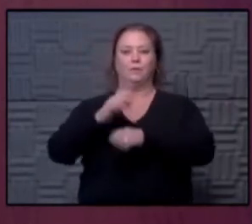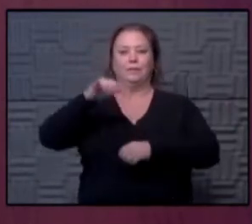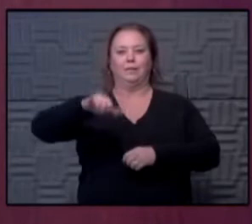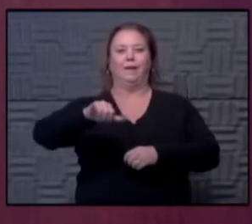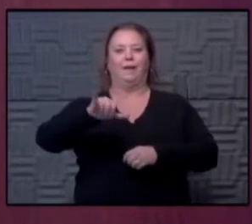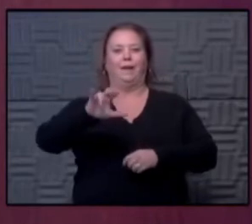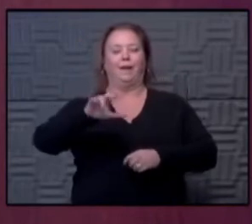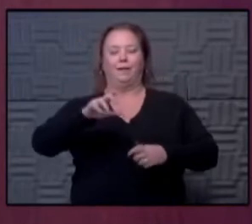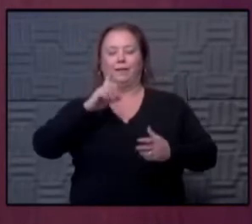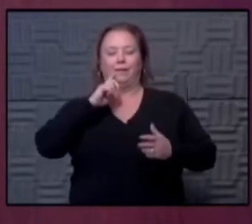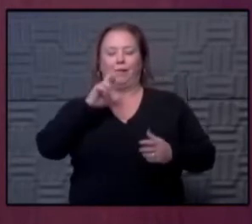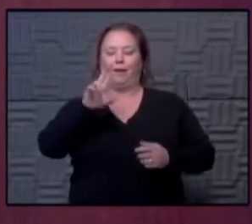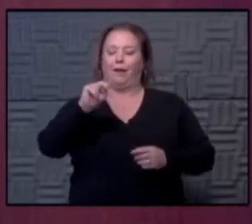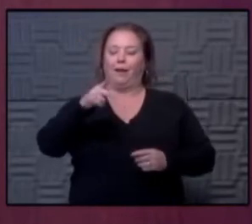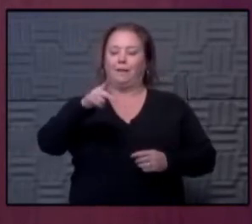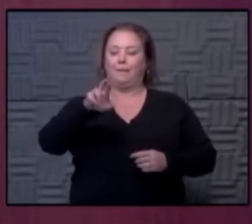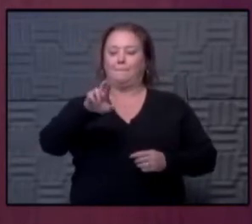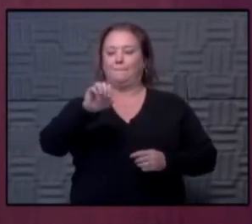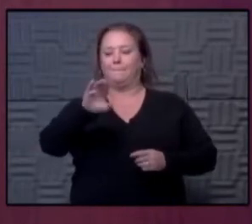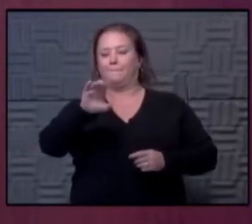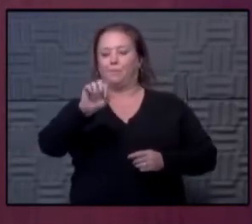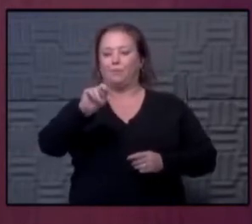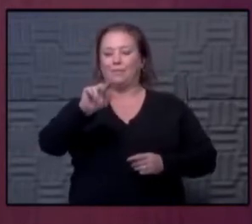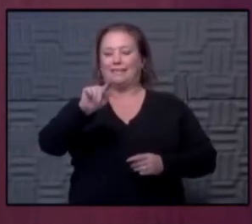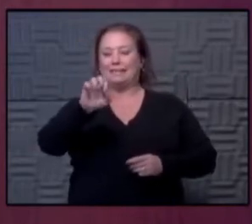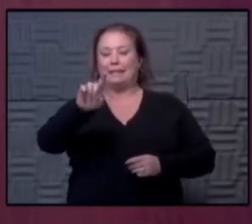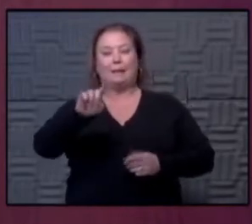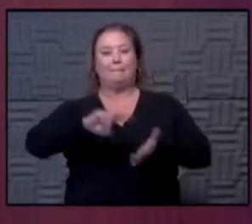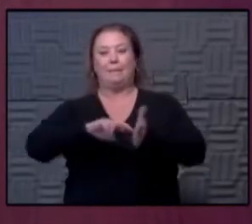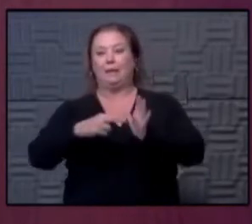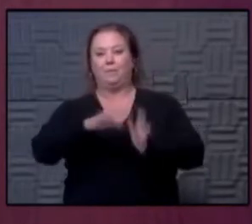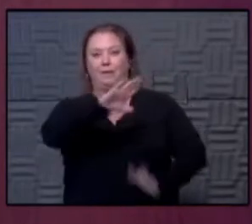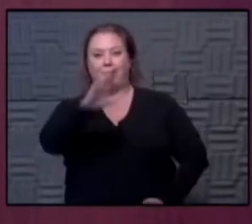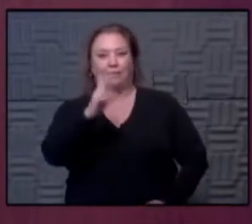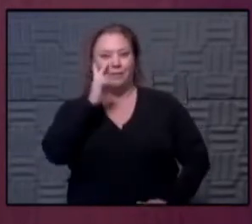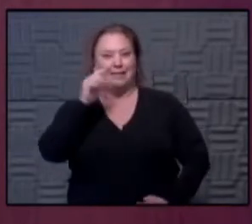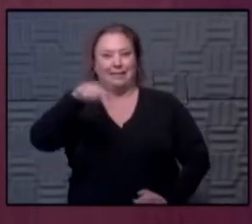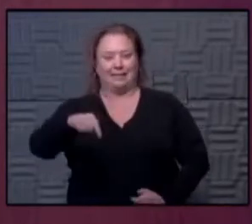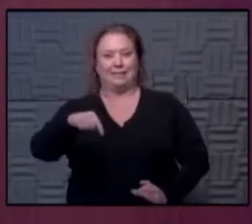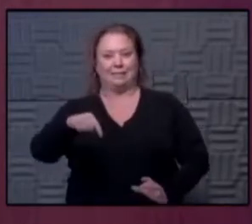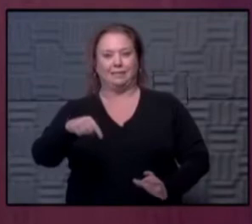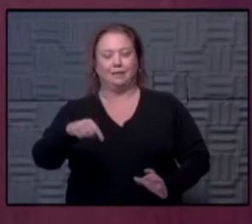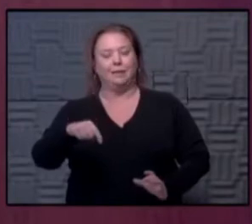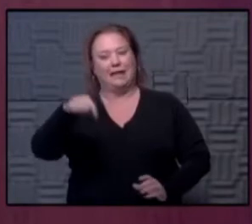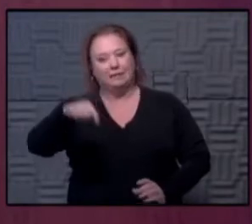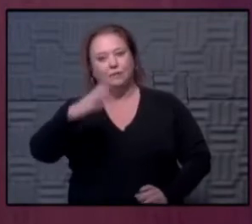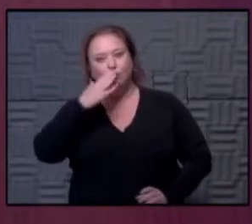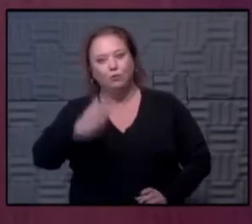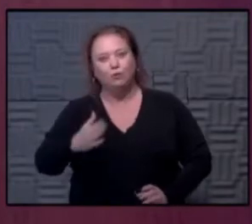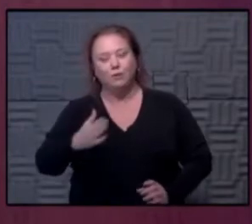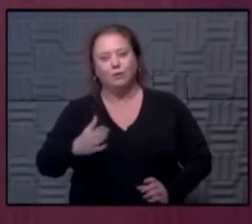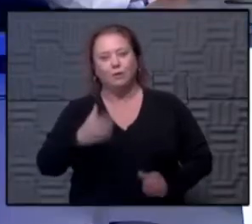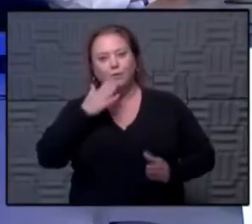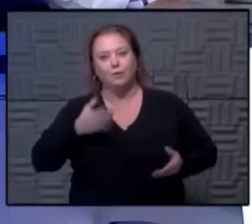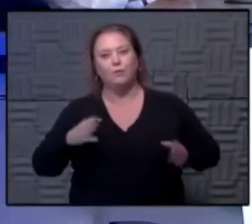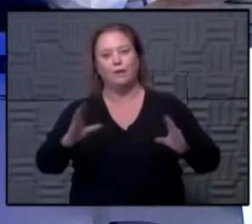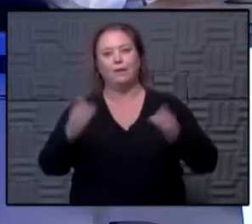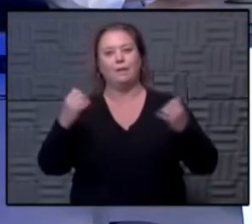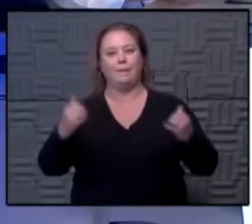unprecedented in a bad way so often, but I think for one of the first times we can say unprecedented in a good way, and that's great. Very